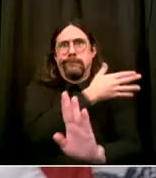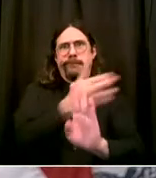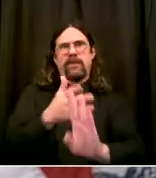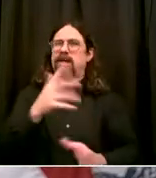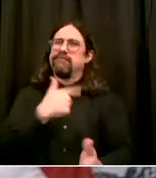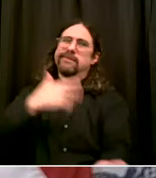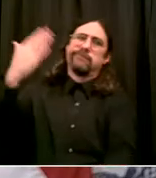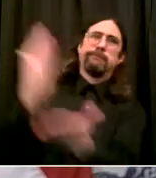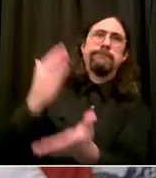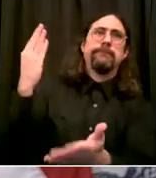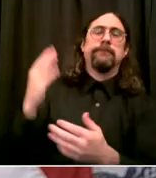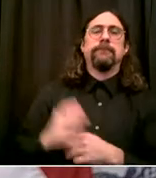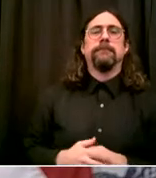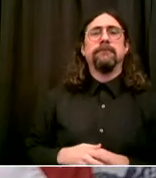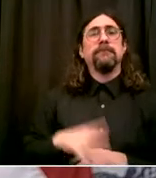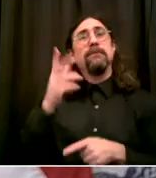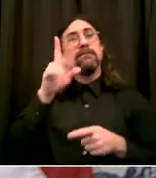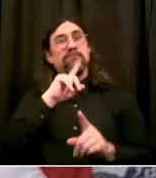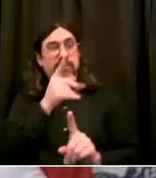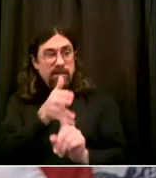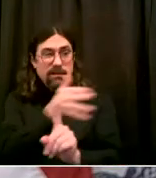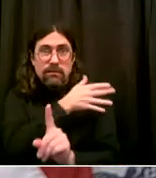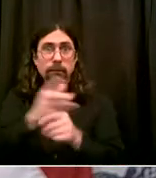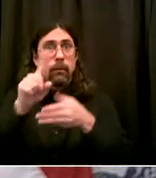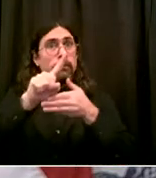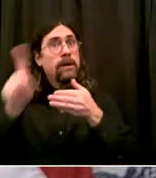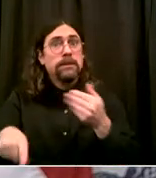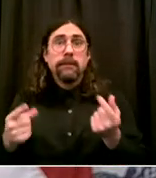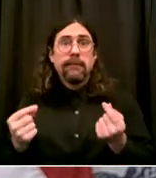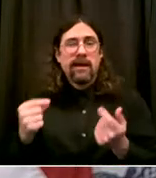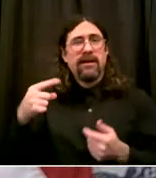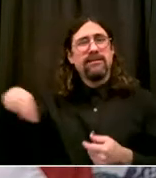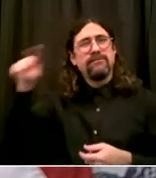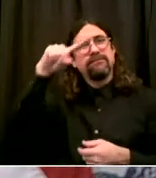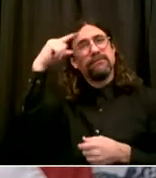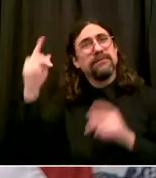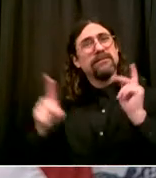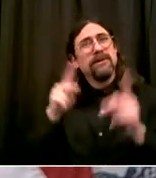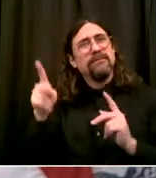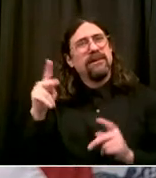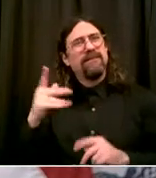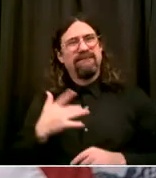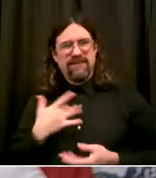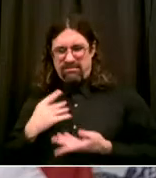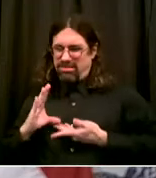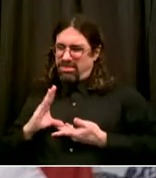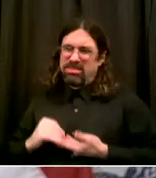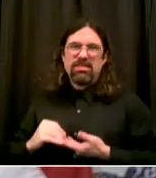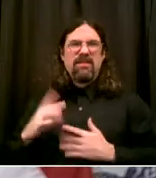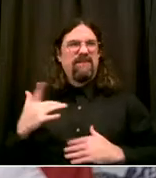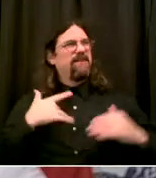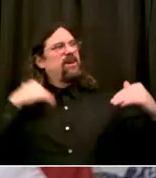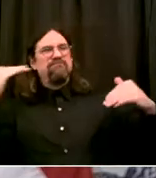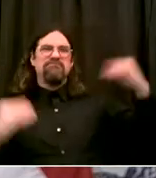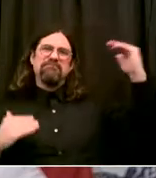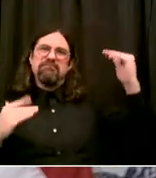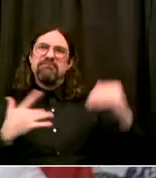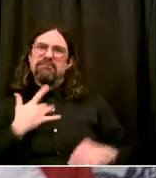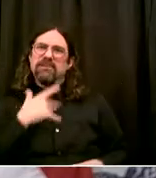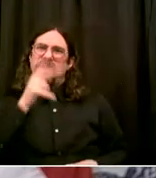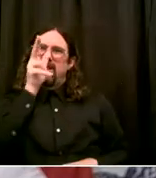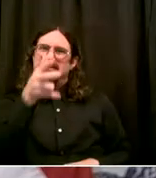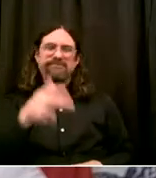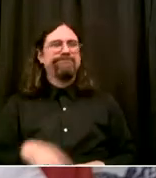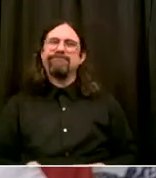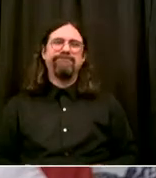of our people of their self-esteem? So this just has to end. And the way for it to end is for every one of us to condemn it, to